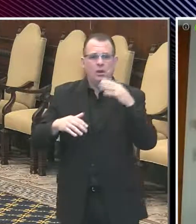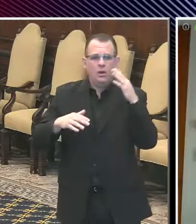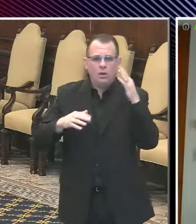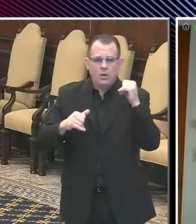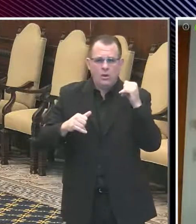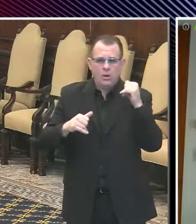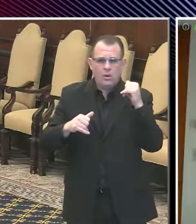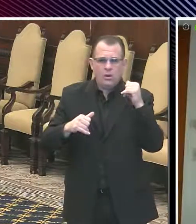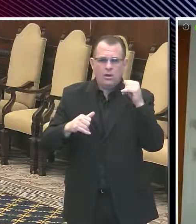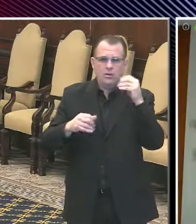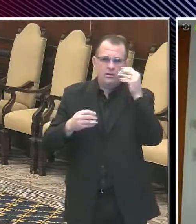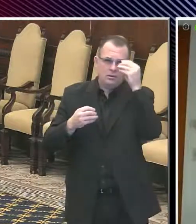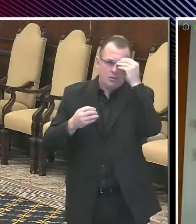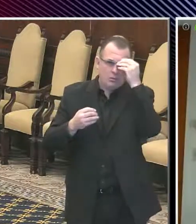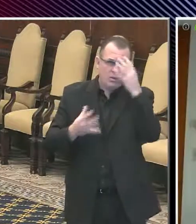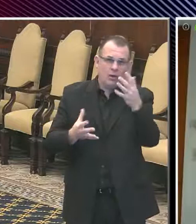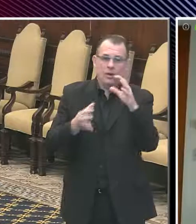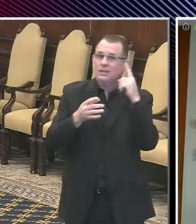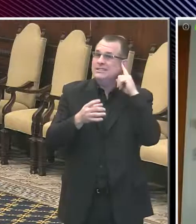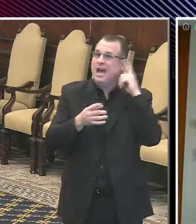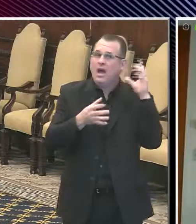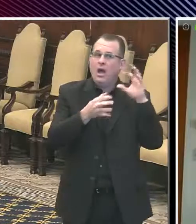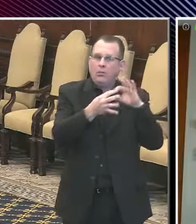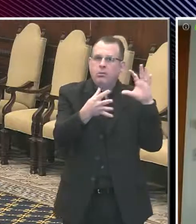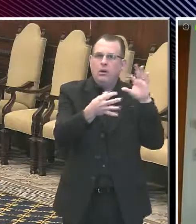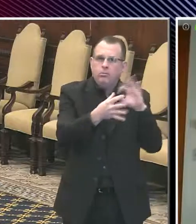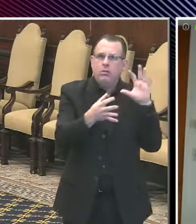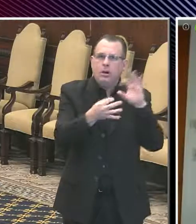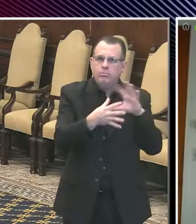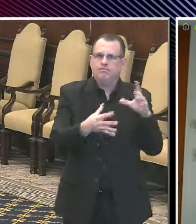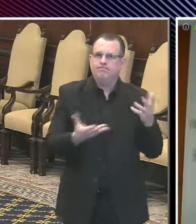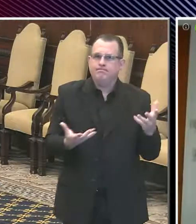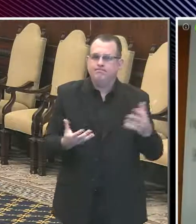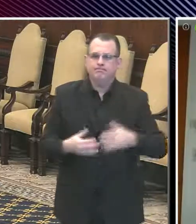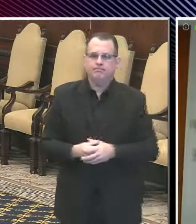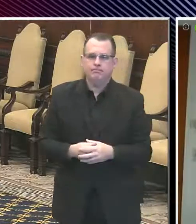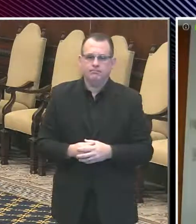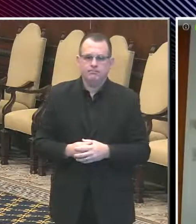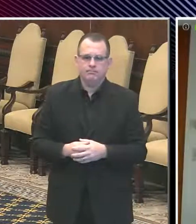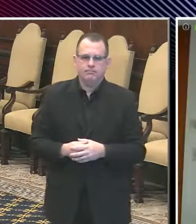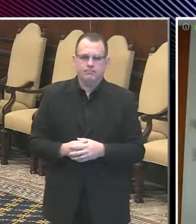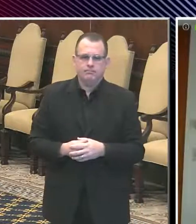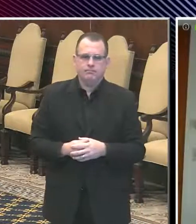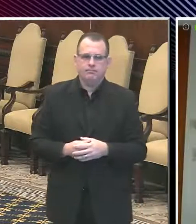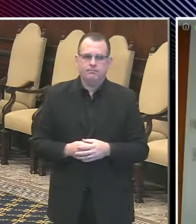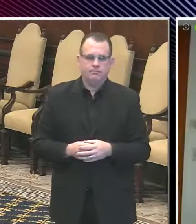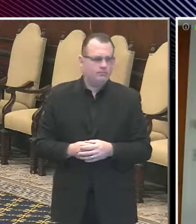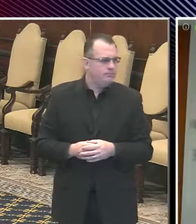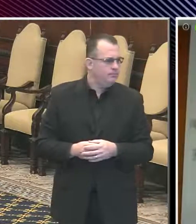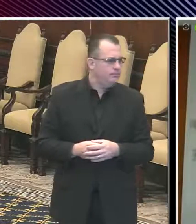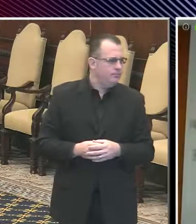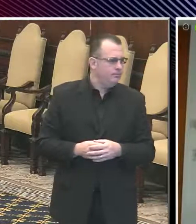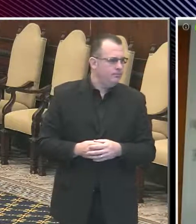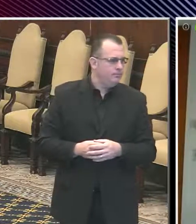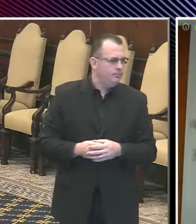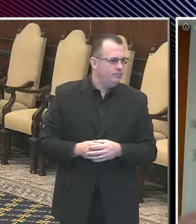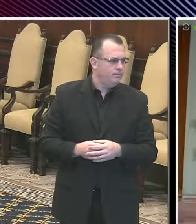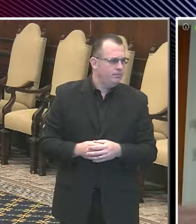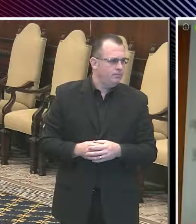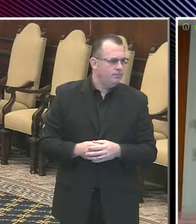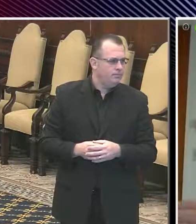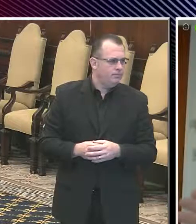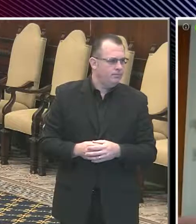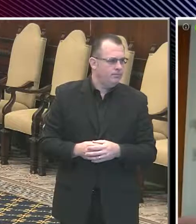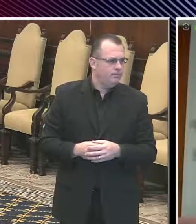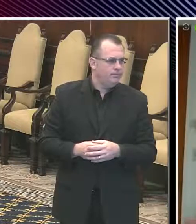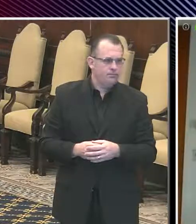can't put a date on that, start contact tracing again, at least a fraction of the new cases that are being diagnosed. And as the number of cases go down, have that fraction